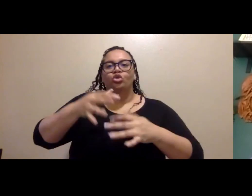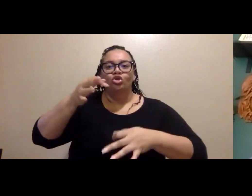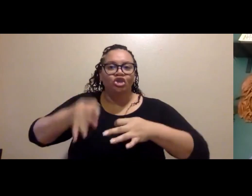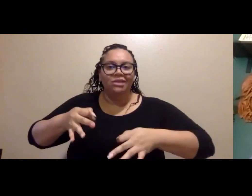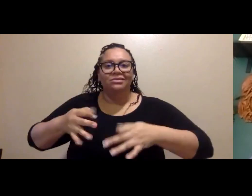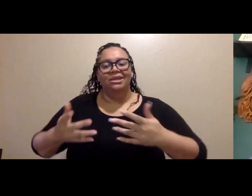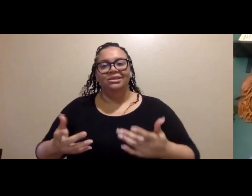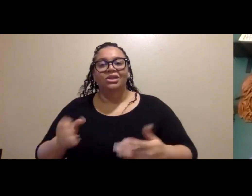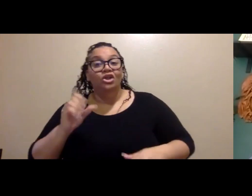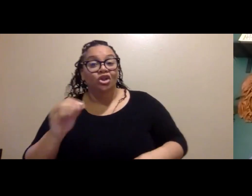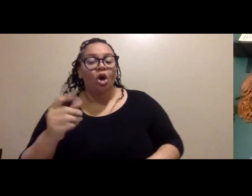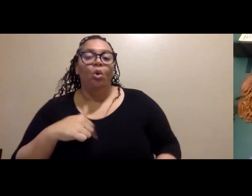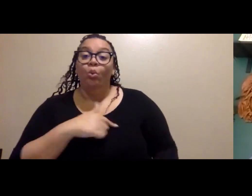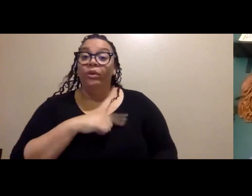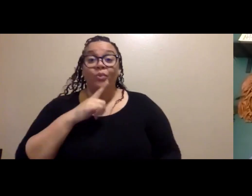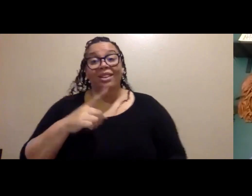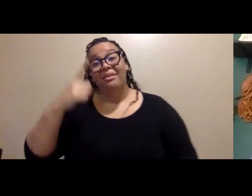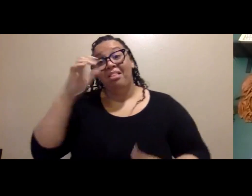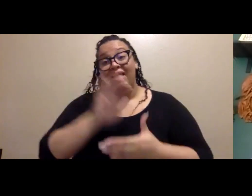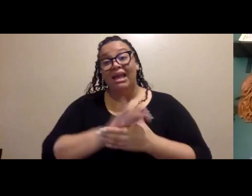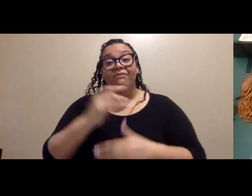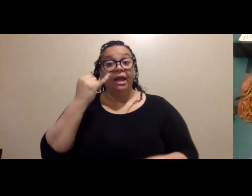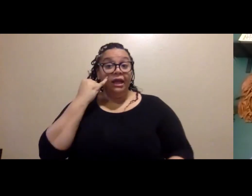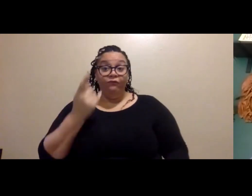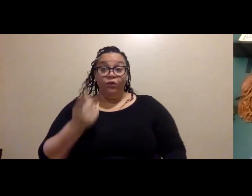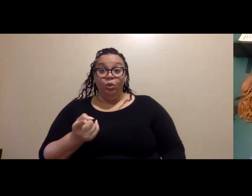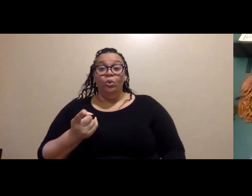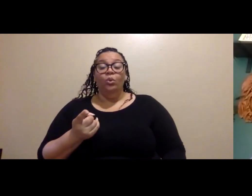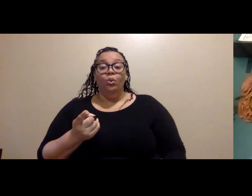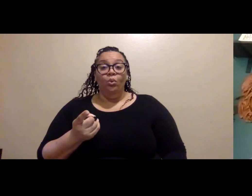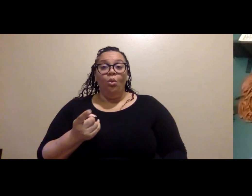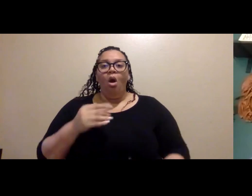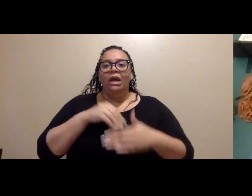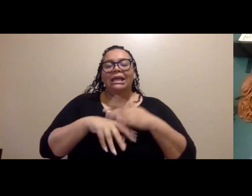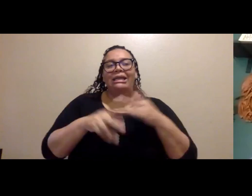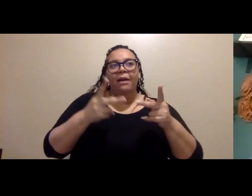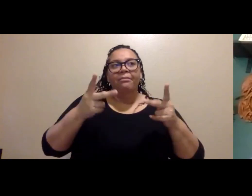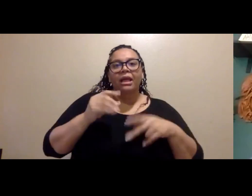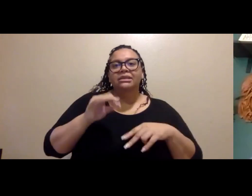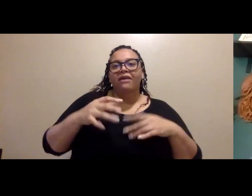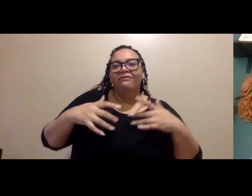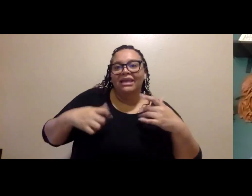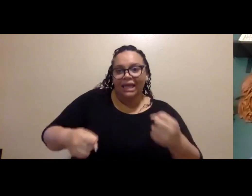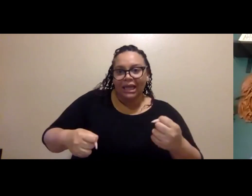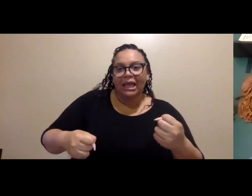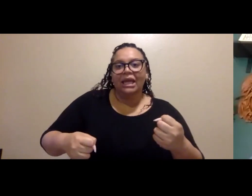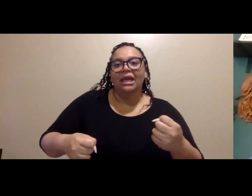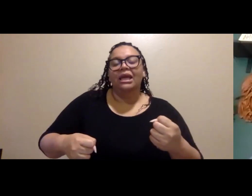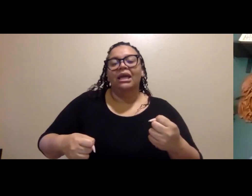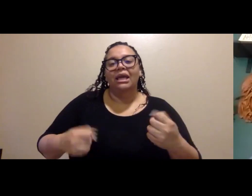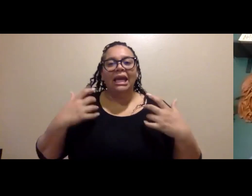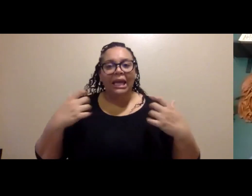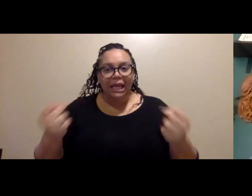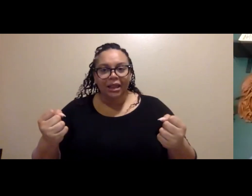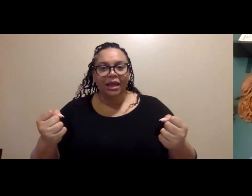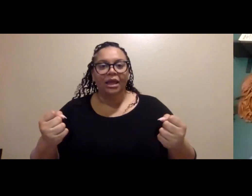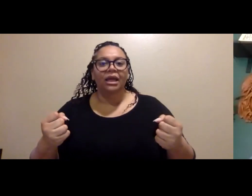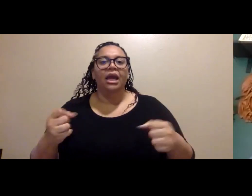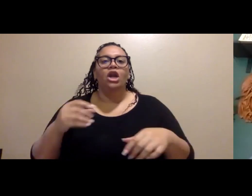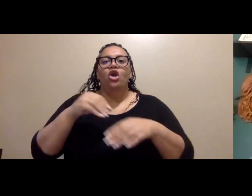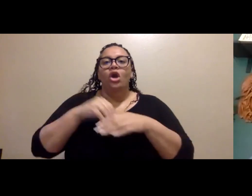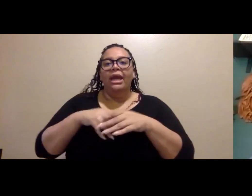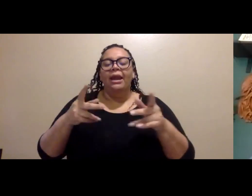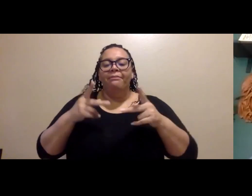so we really believe that if you are in a place of healing, if you're in a place of justice work, there has to be